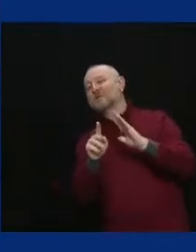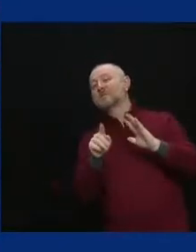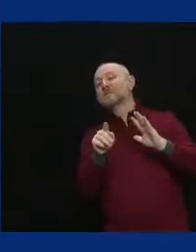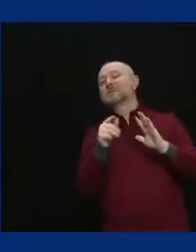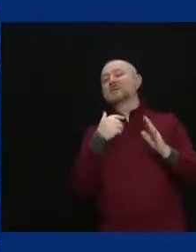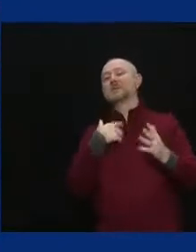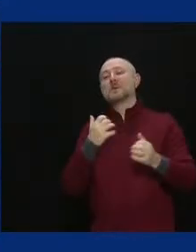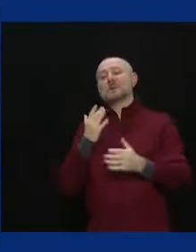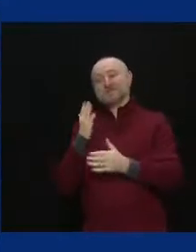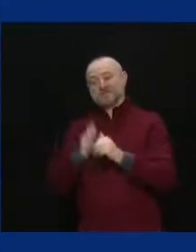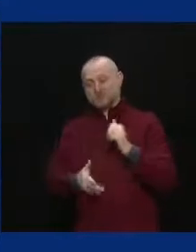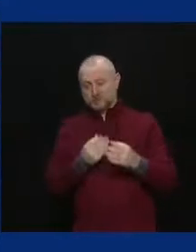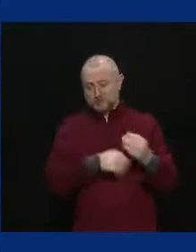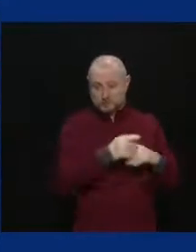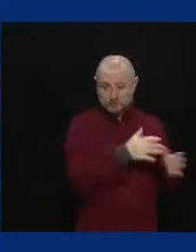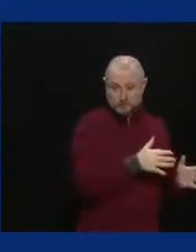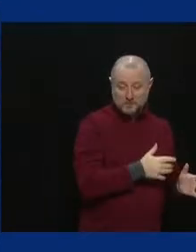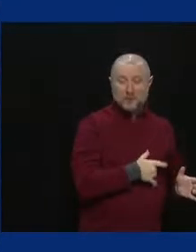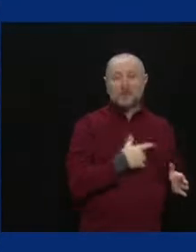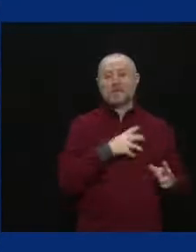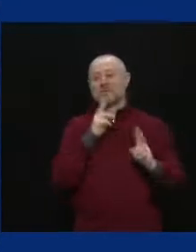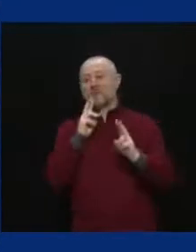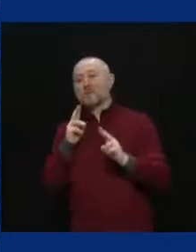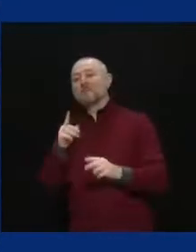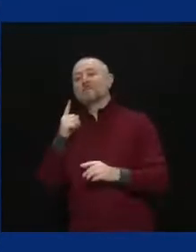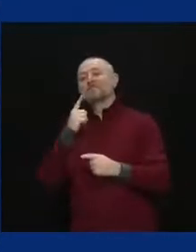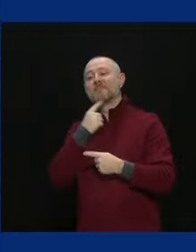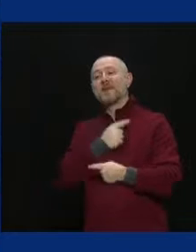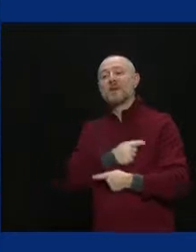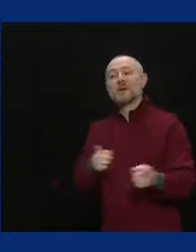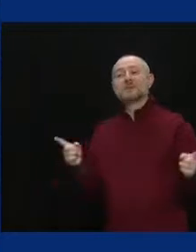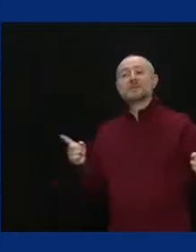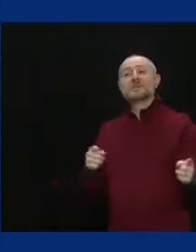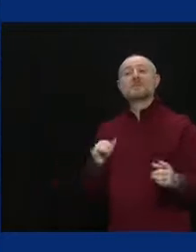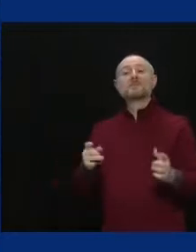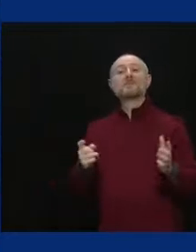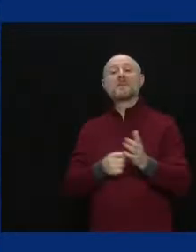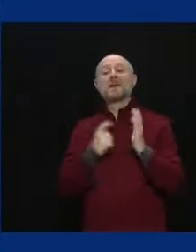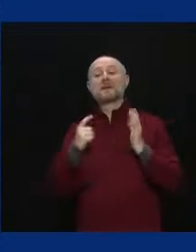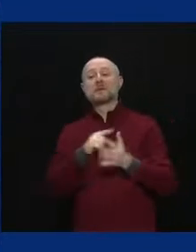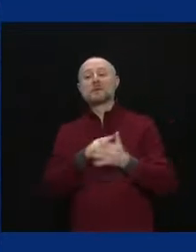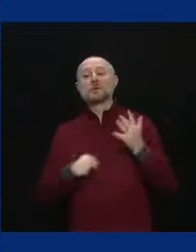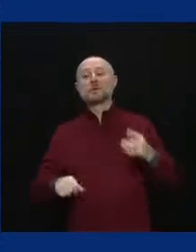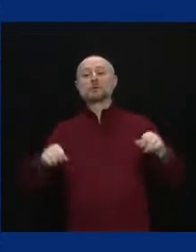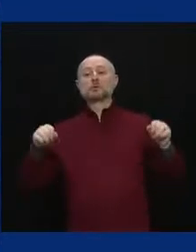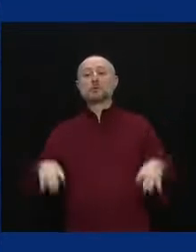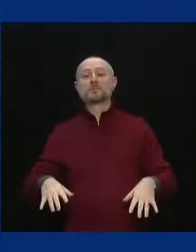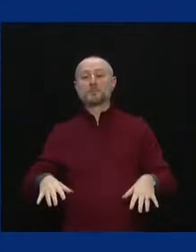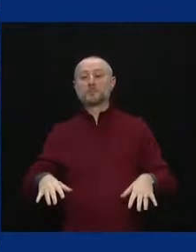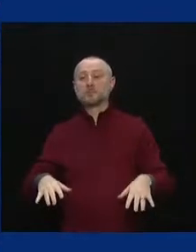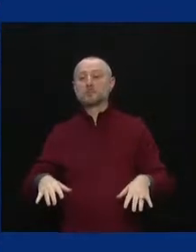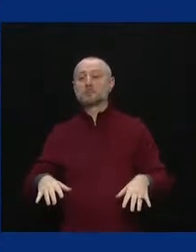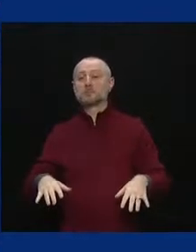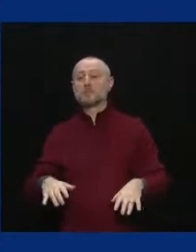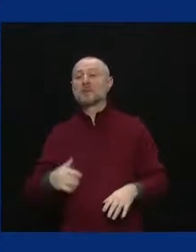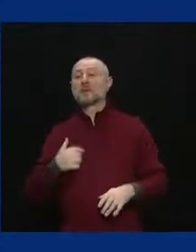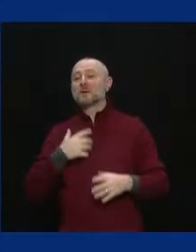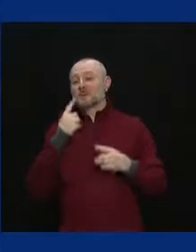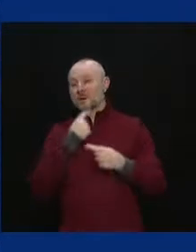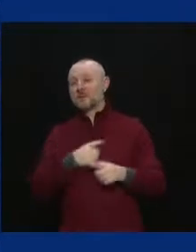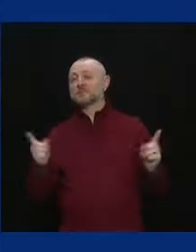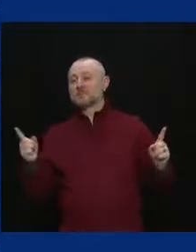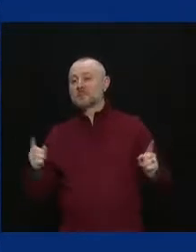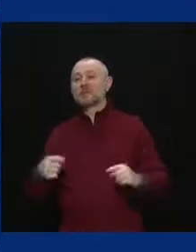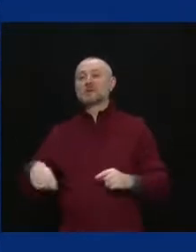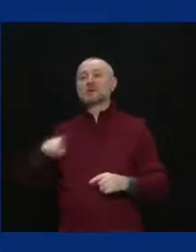year, is the day I can say these requirements are suspended and they did the job they were expected to do. We kept New Yorkers